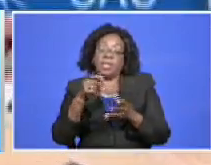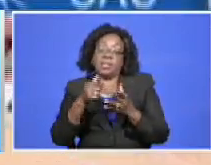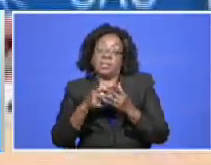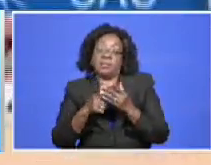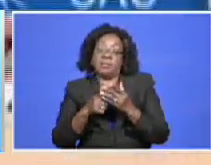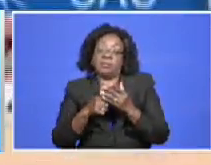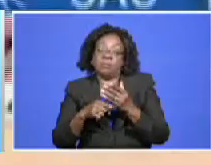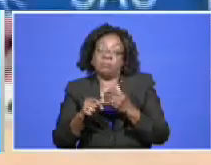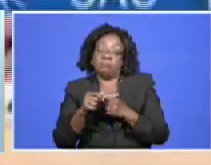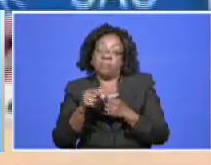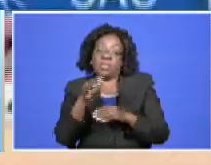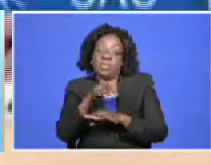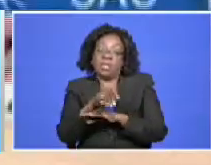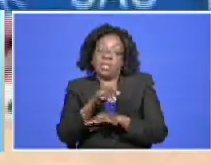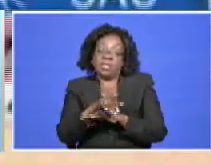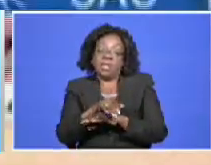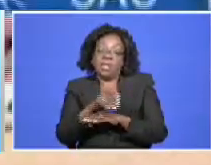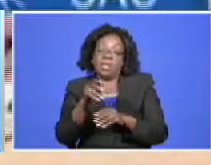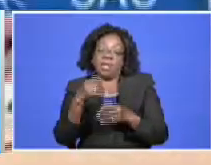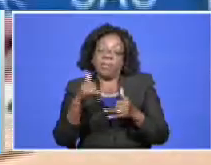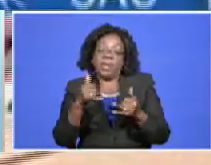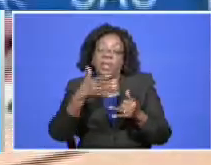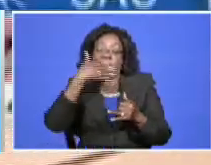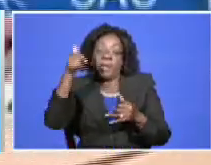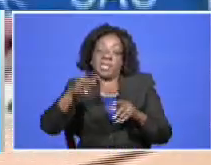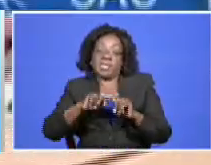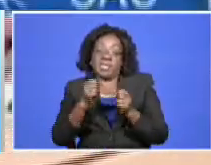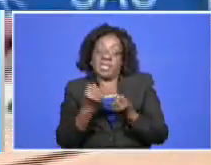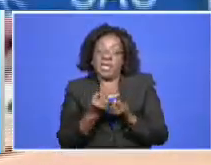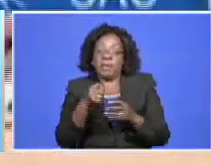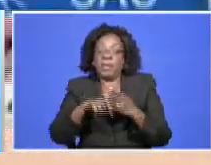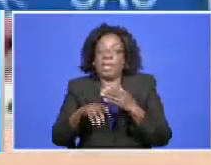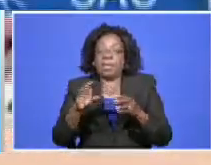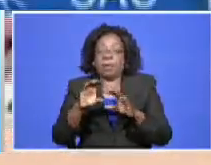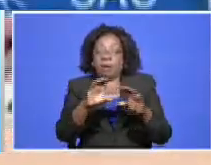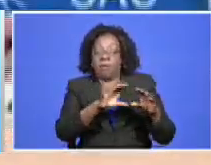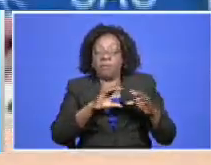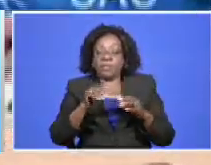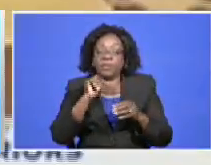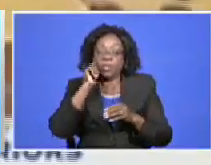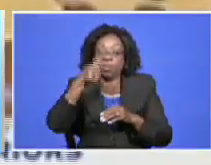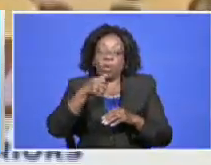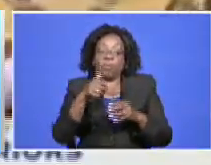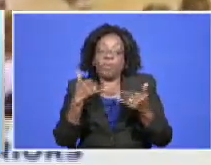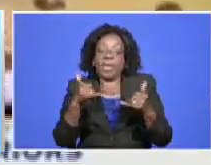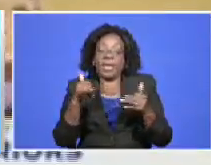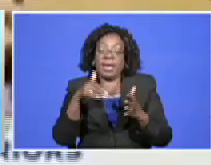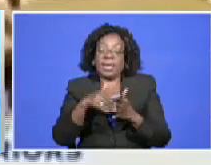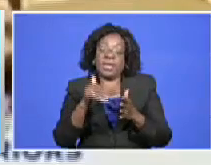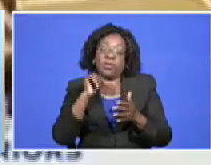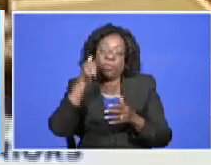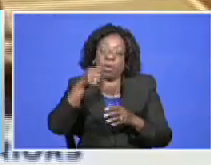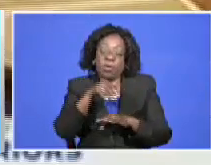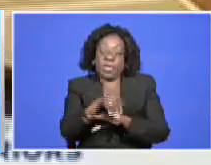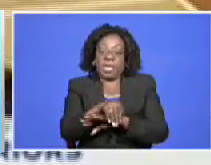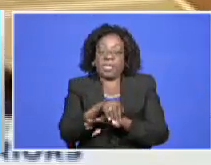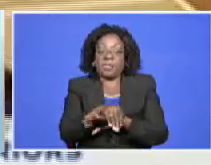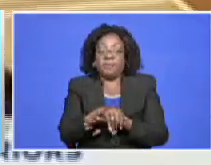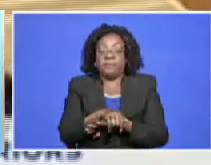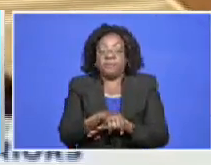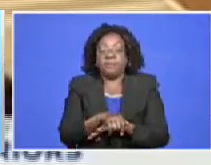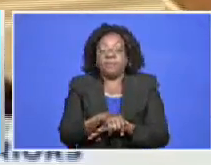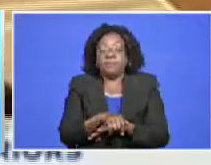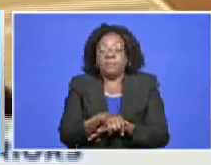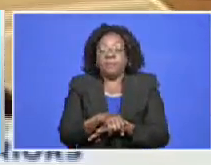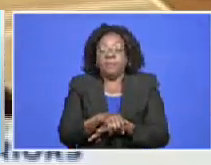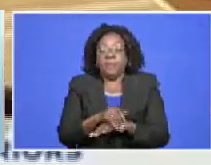a matchup later tonight, one of the best teams in the Eastern Conference, the Toronto Raptors. In college basketball news, a career night for Bahamian